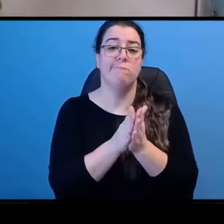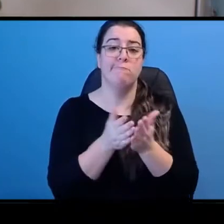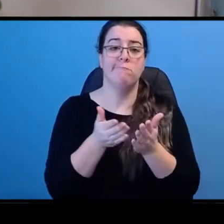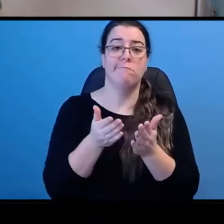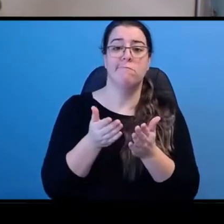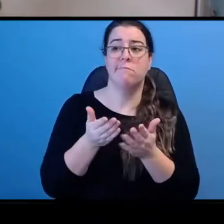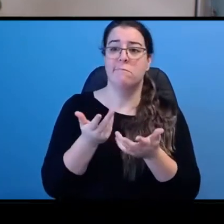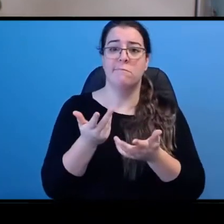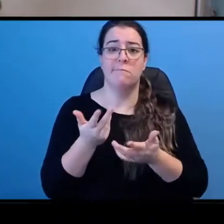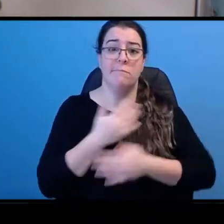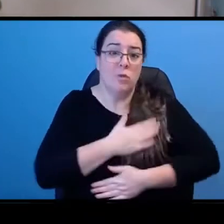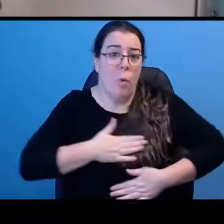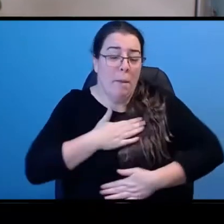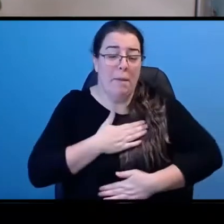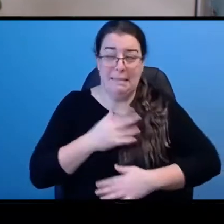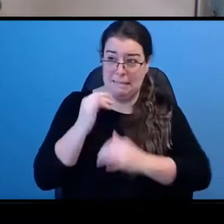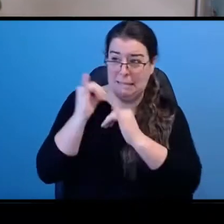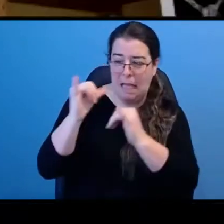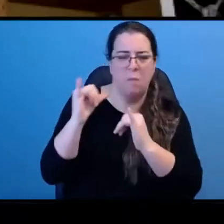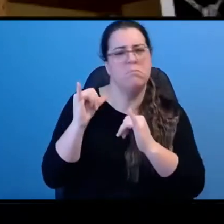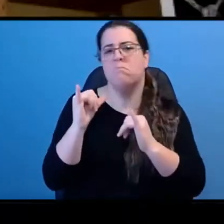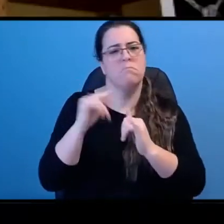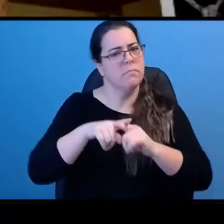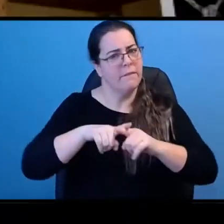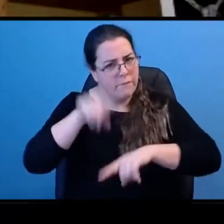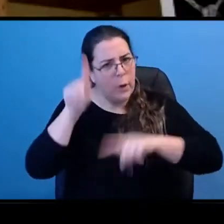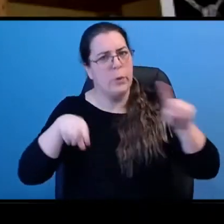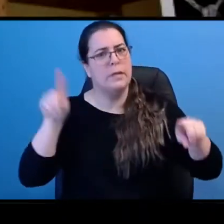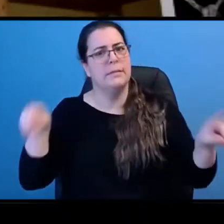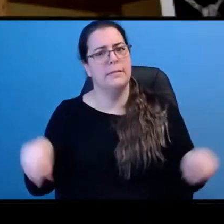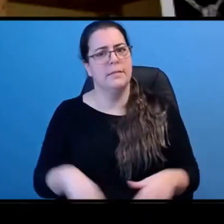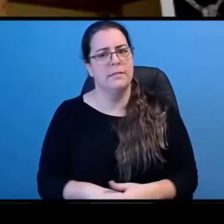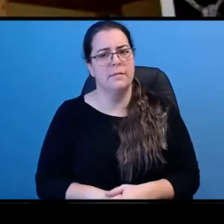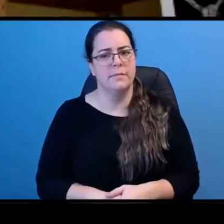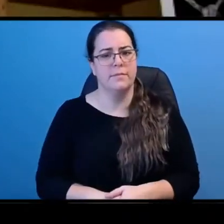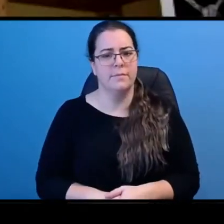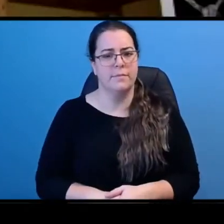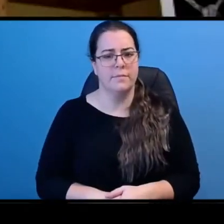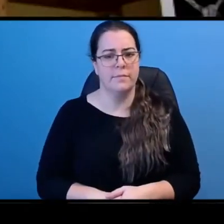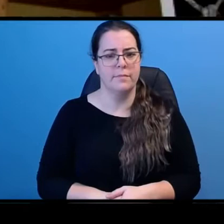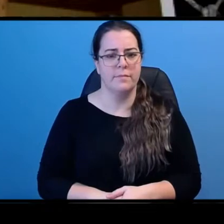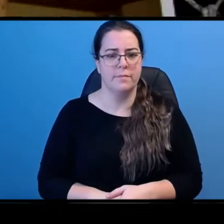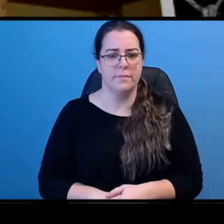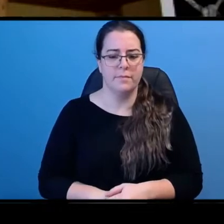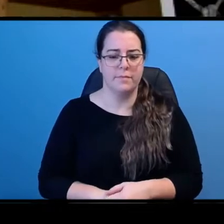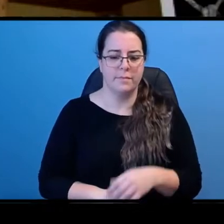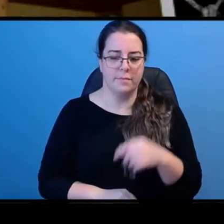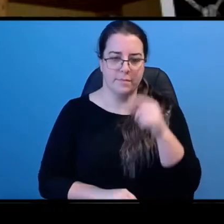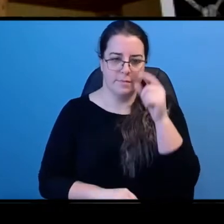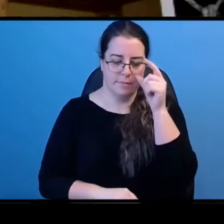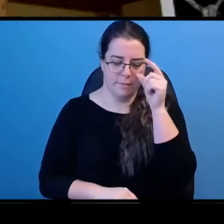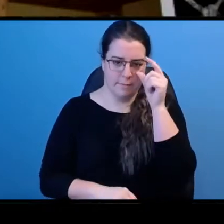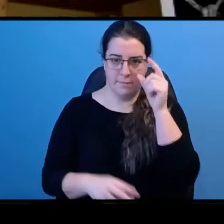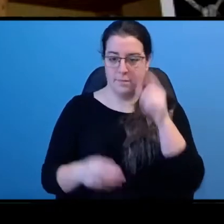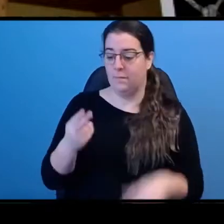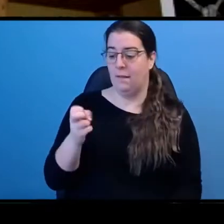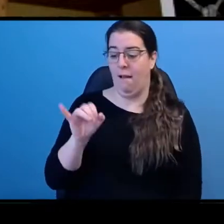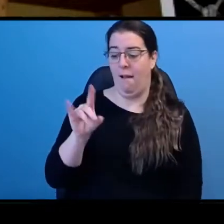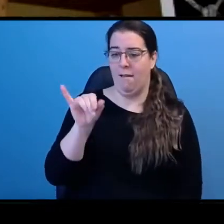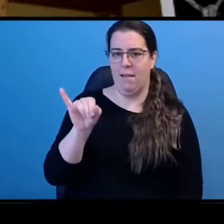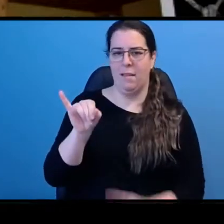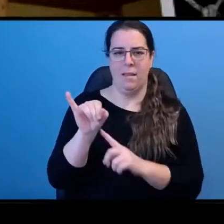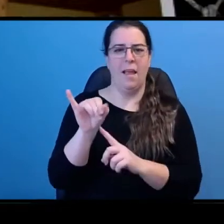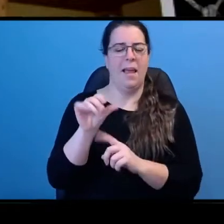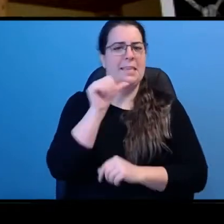And move on. I was thinking about this last night, Kelsey, after we spoke yesterday about the word rejection. And it's such